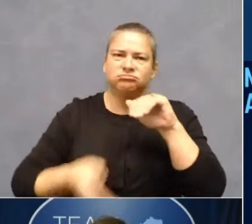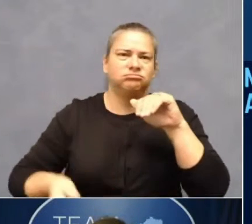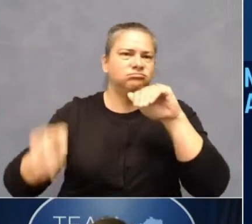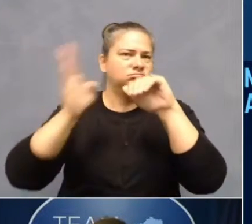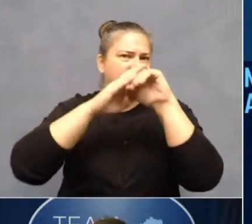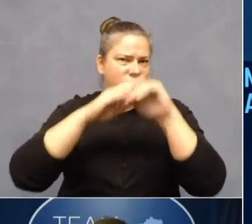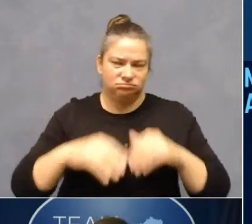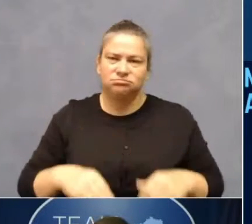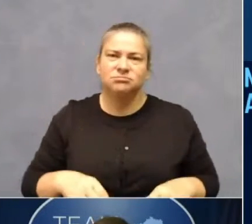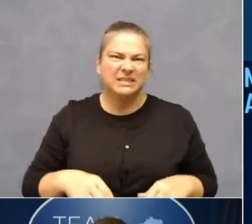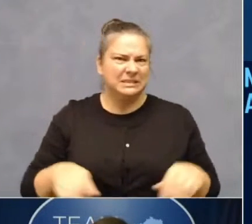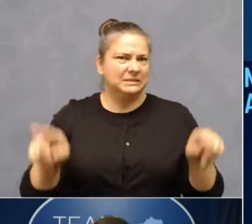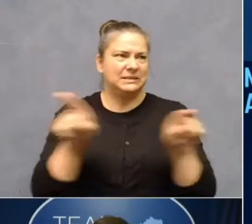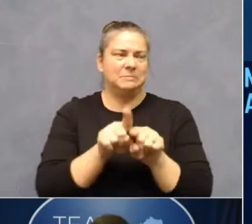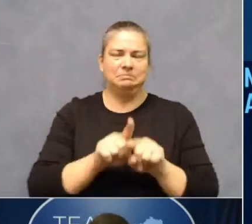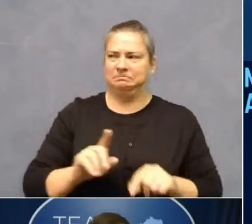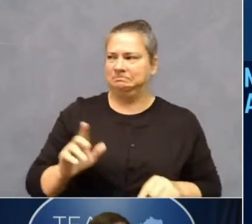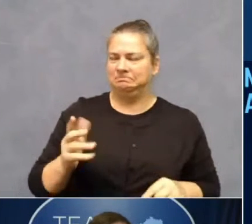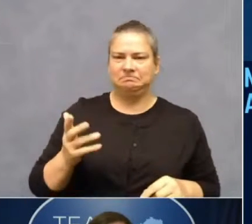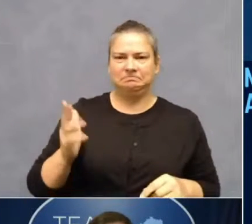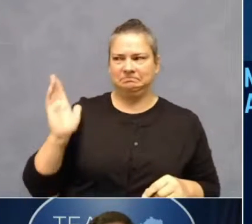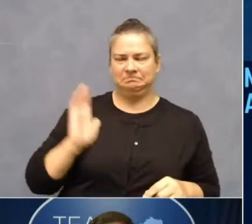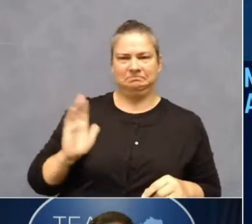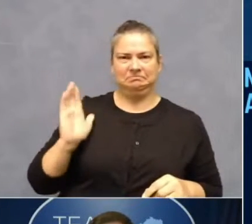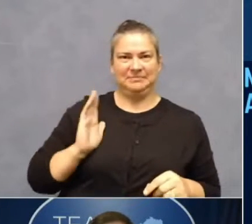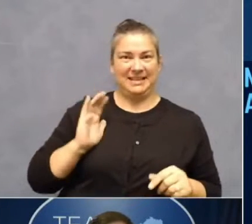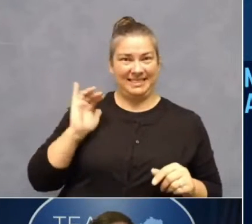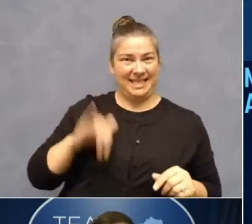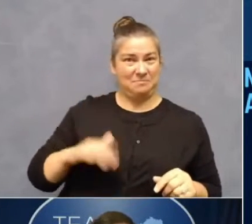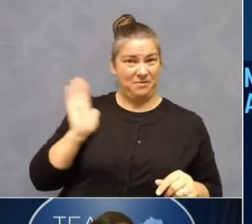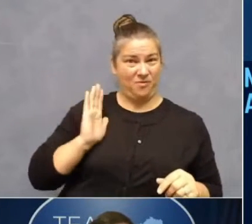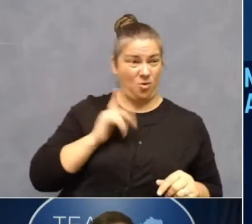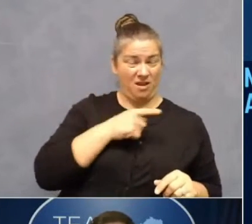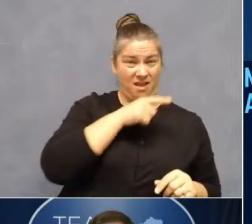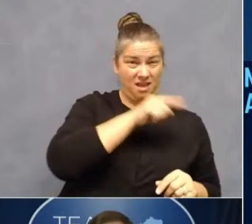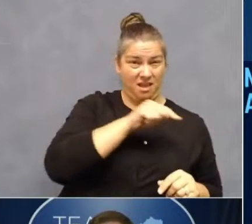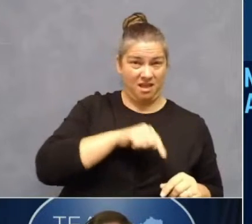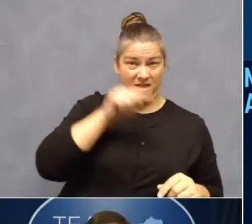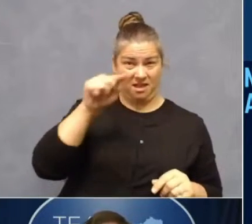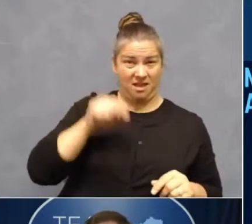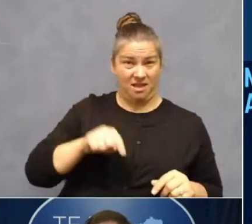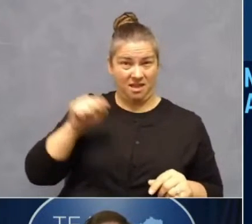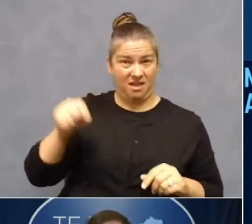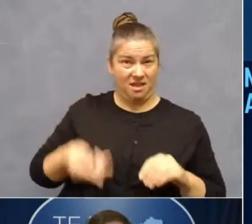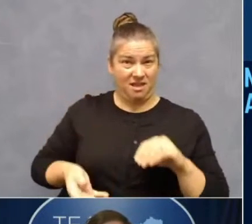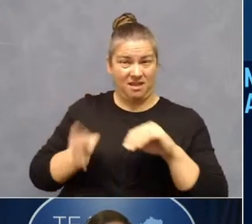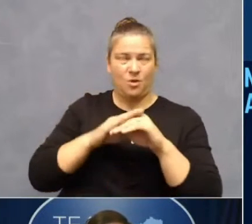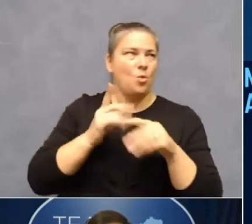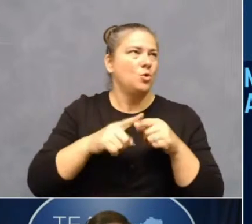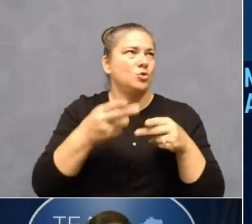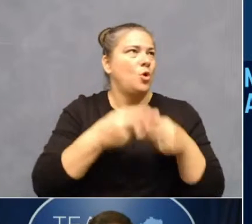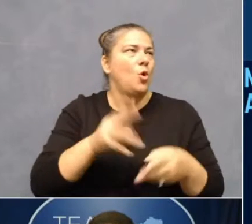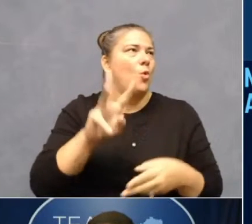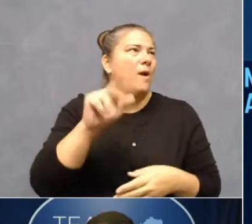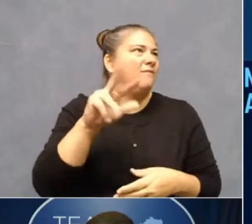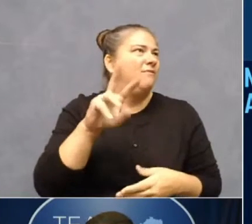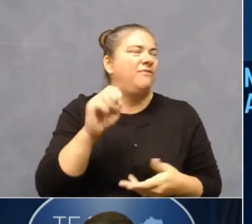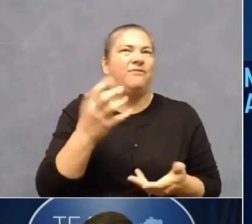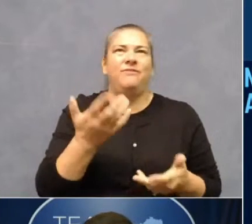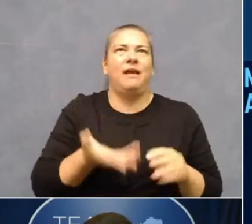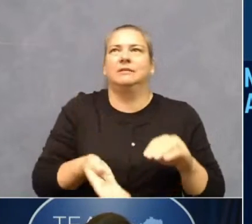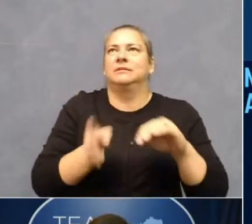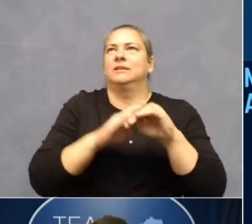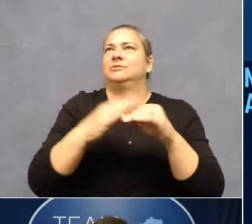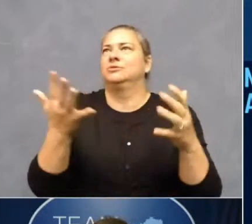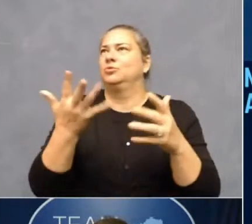first 2 escalation waves. To me, I don't care what you call it as long as you recognize how